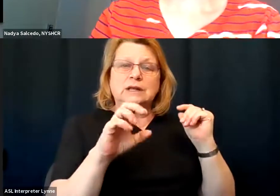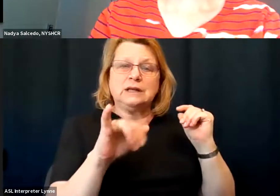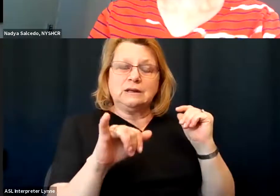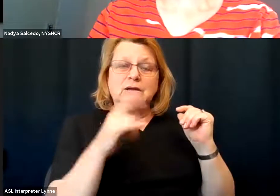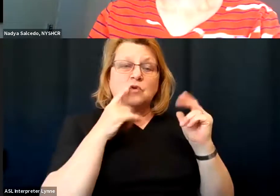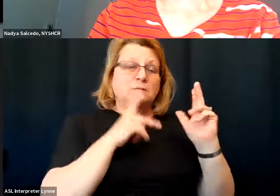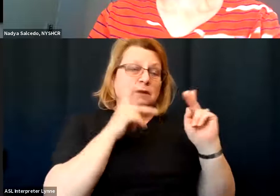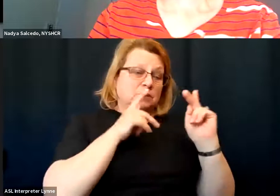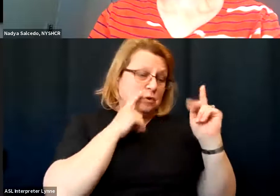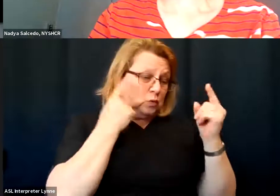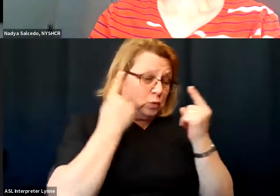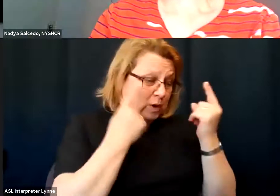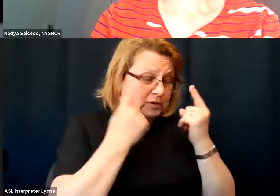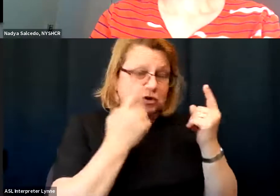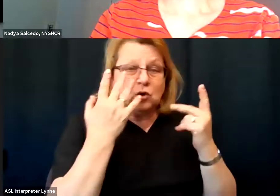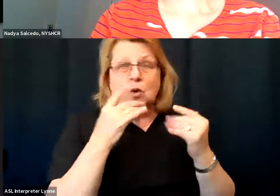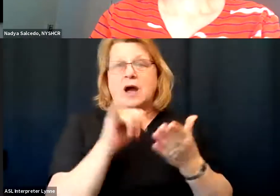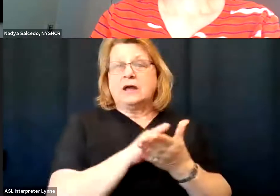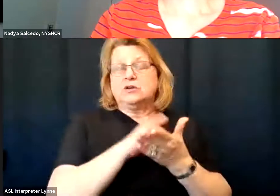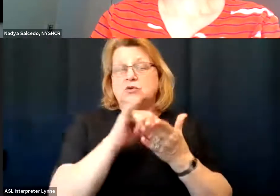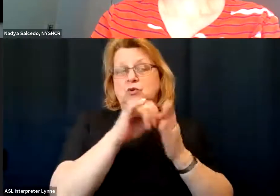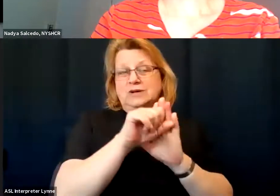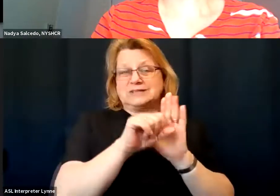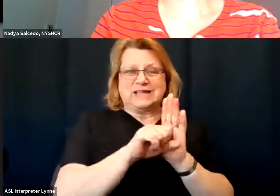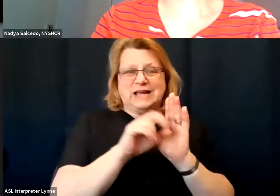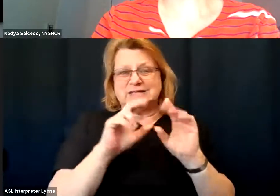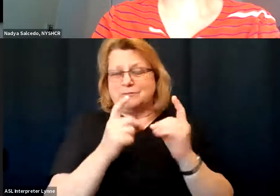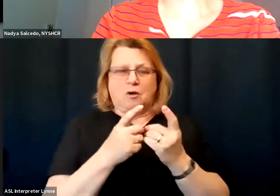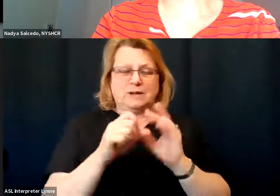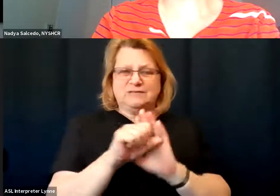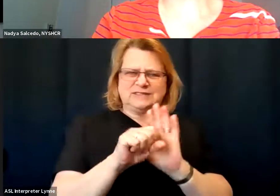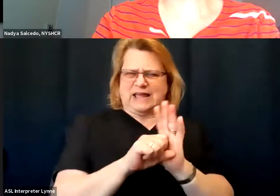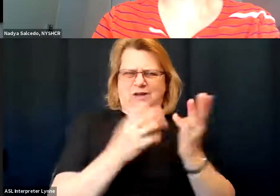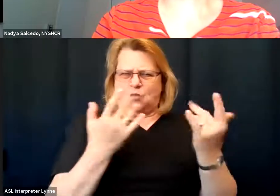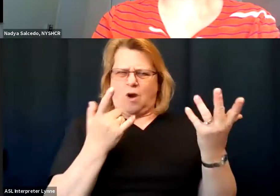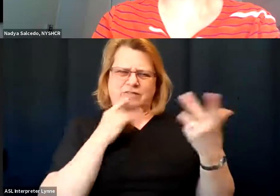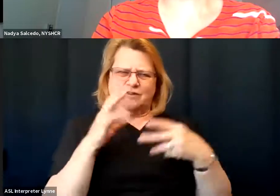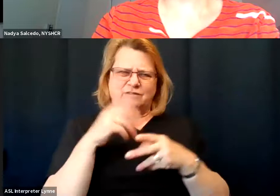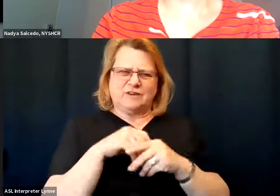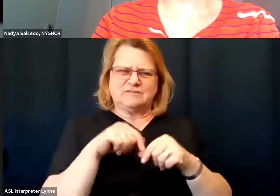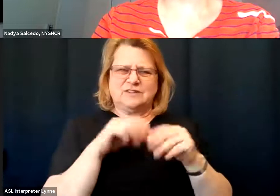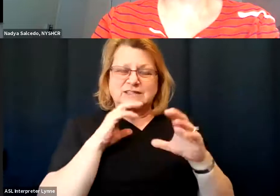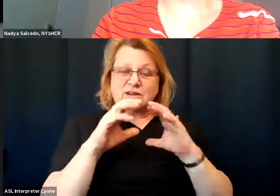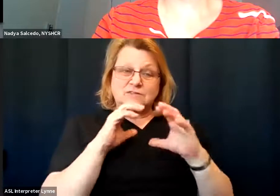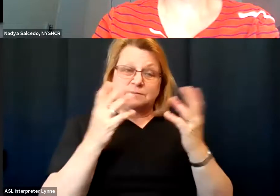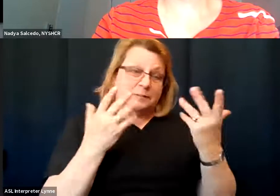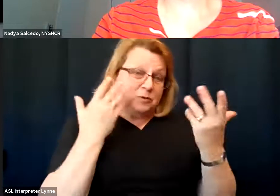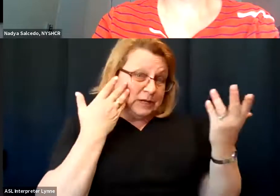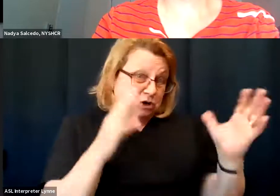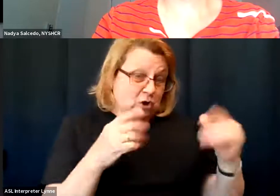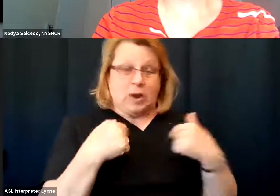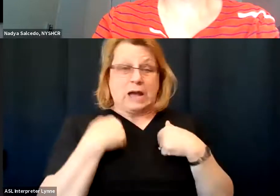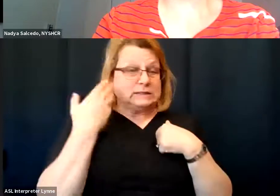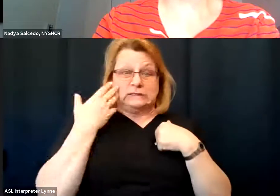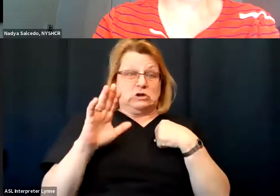wondering, why does the New York State Department of State have any role in this conversation? Something that you may not know, certainly I did not